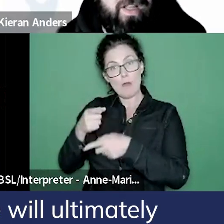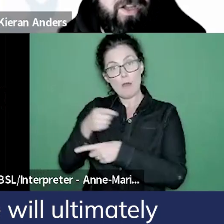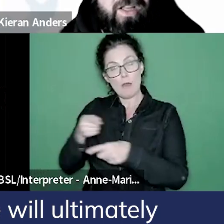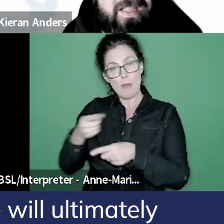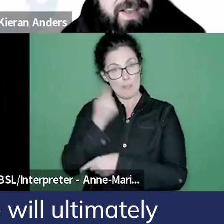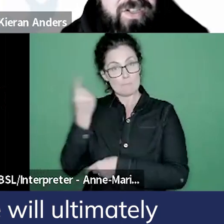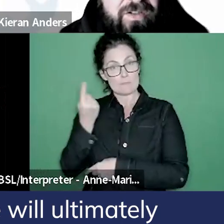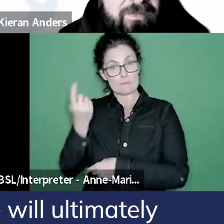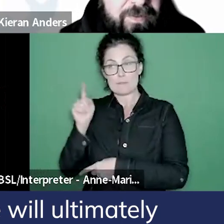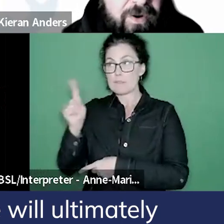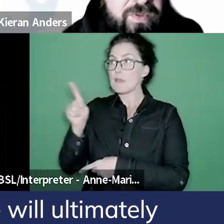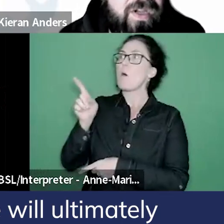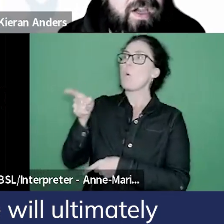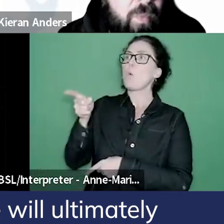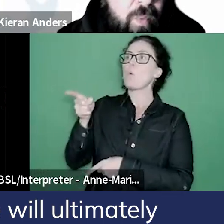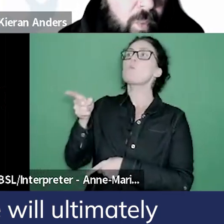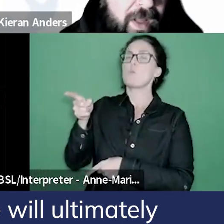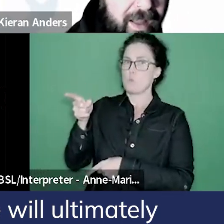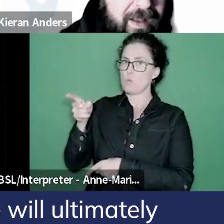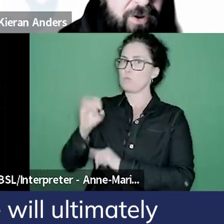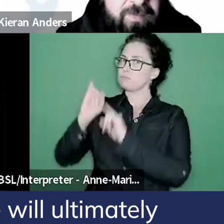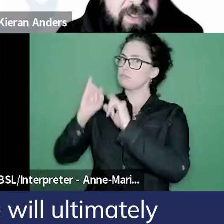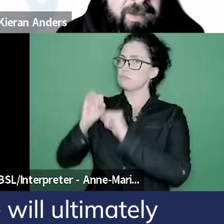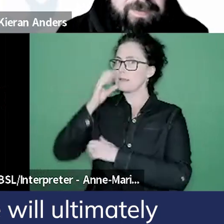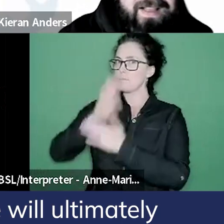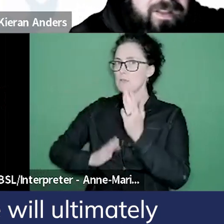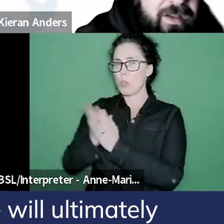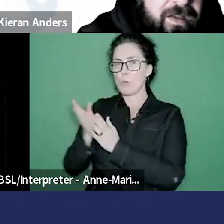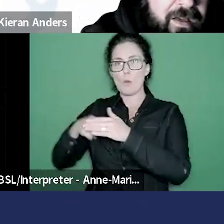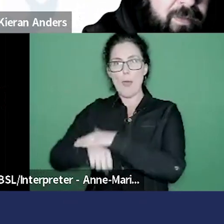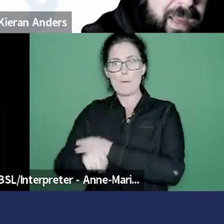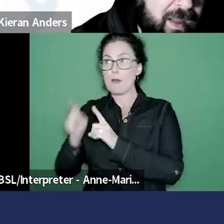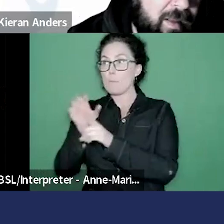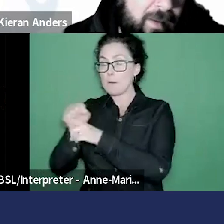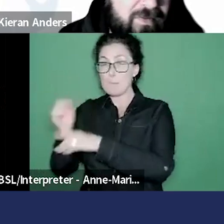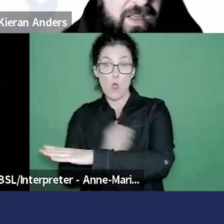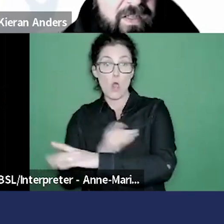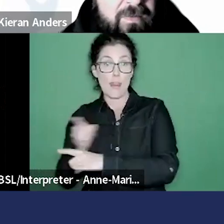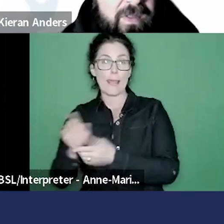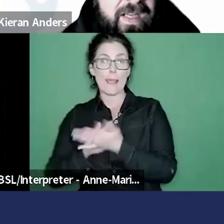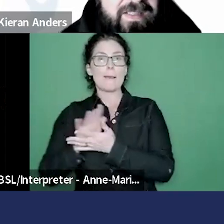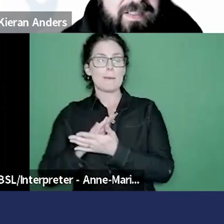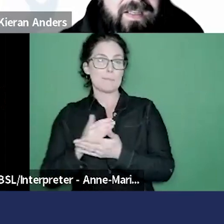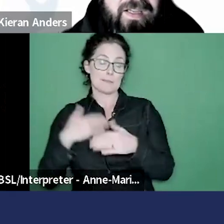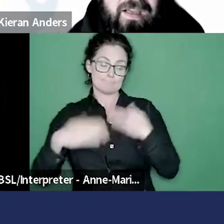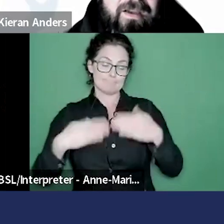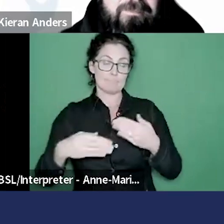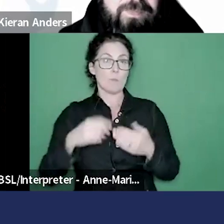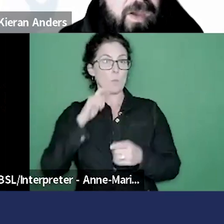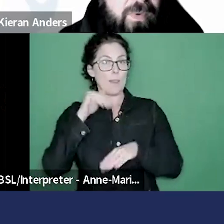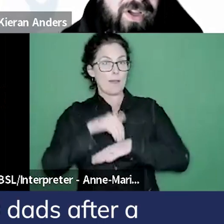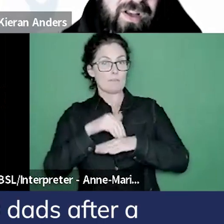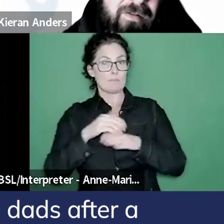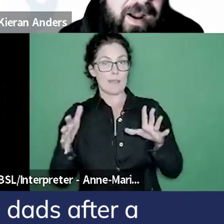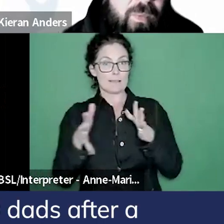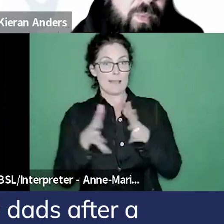So that really early intervention for those will ultimately affect the baby and the baby's relationships with the dads.